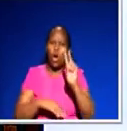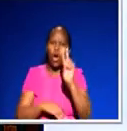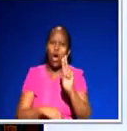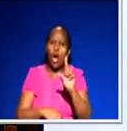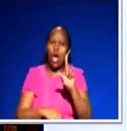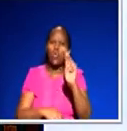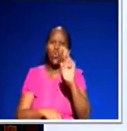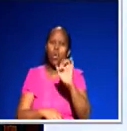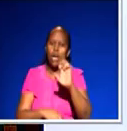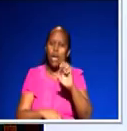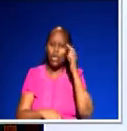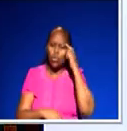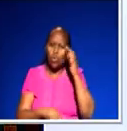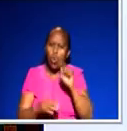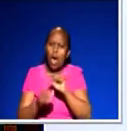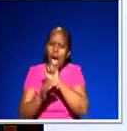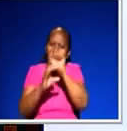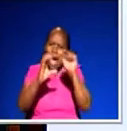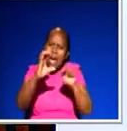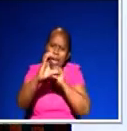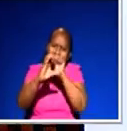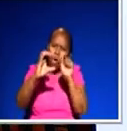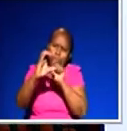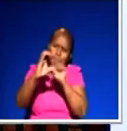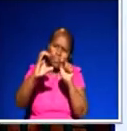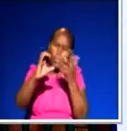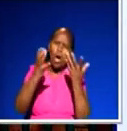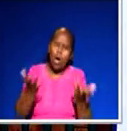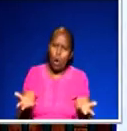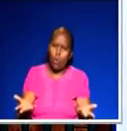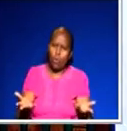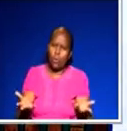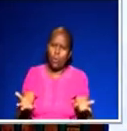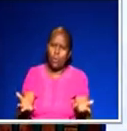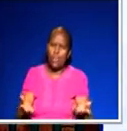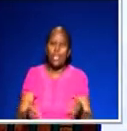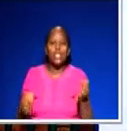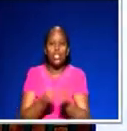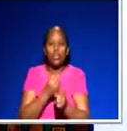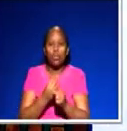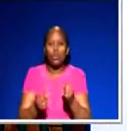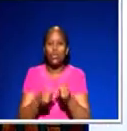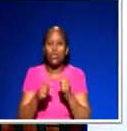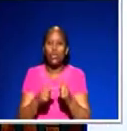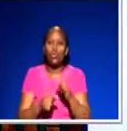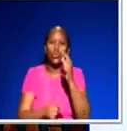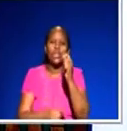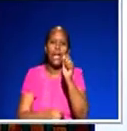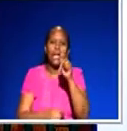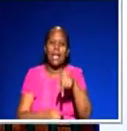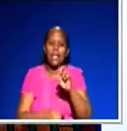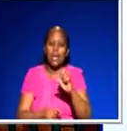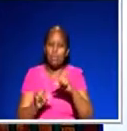circumference of a cylindrical object. You cannot use a tape measure to